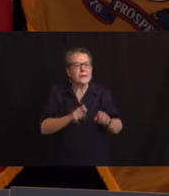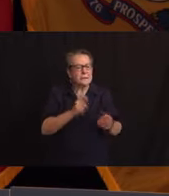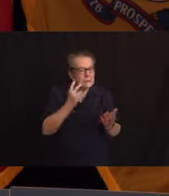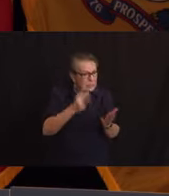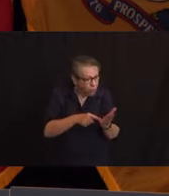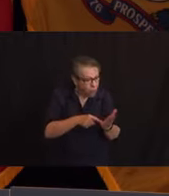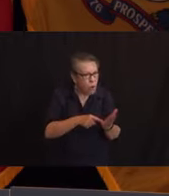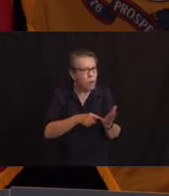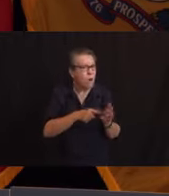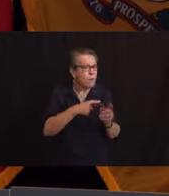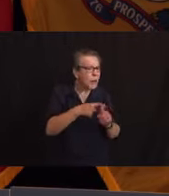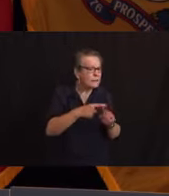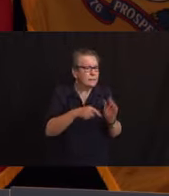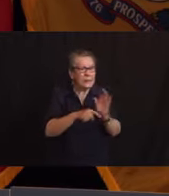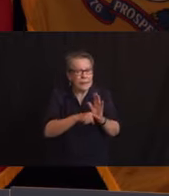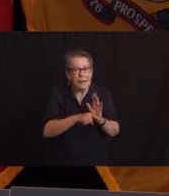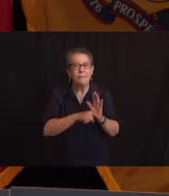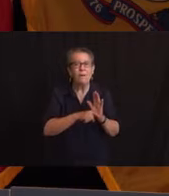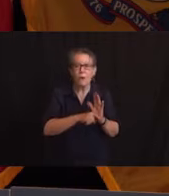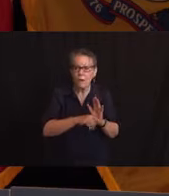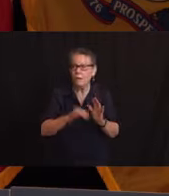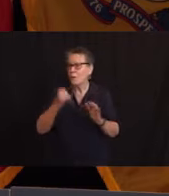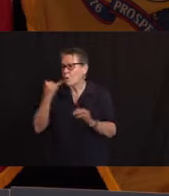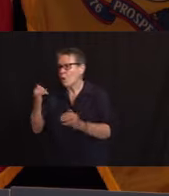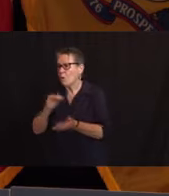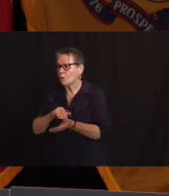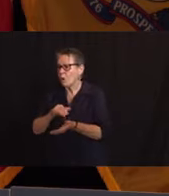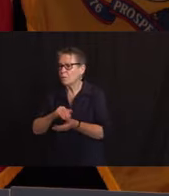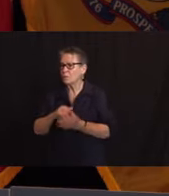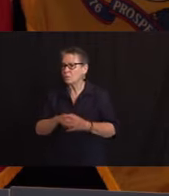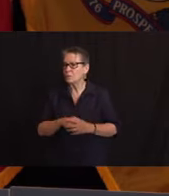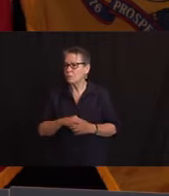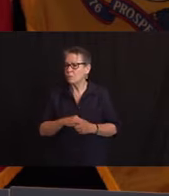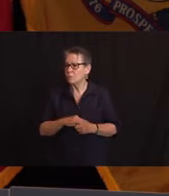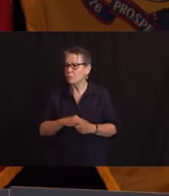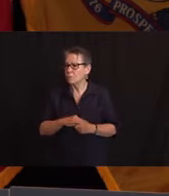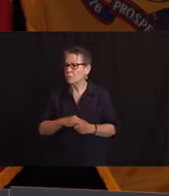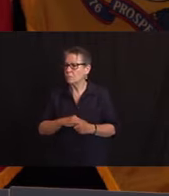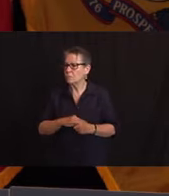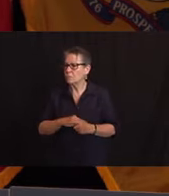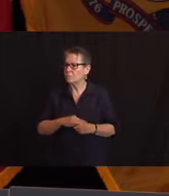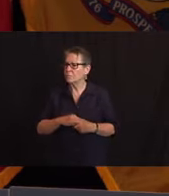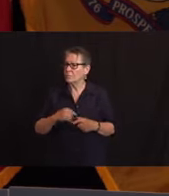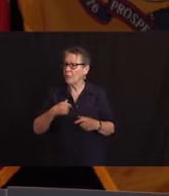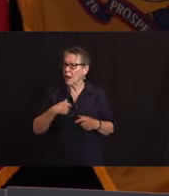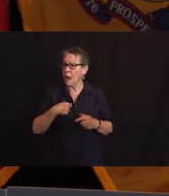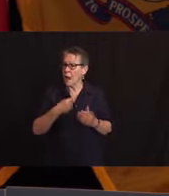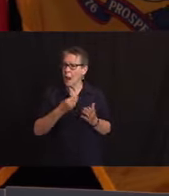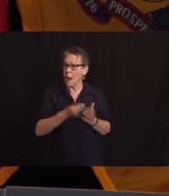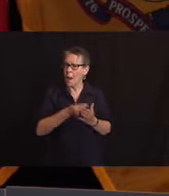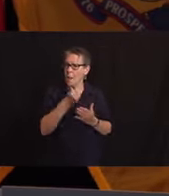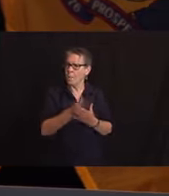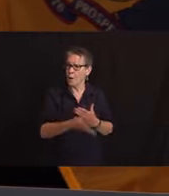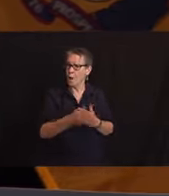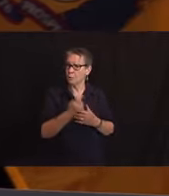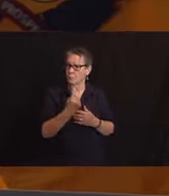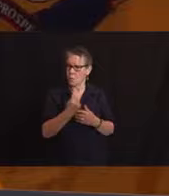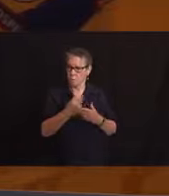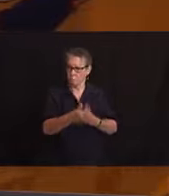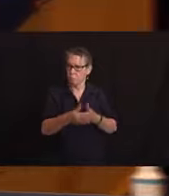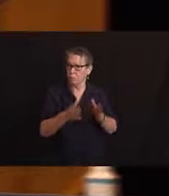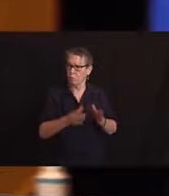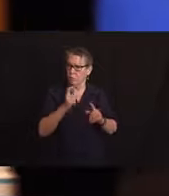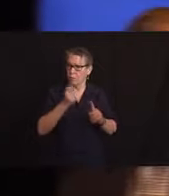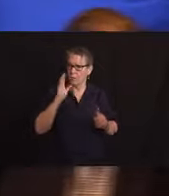traveled back from Washington, D.C., and tried it out on her, and it seemed to work. Well done. Judy, you good with